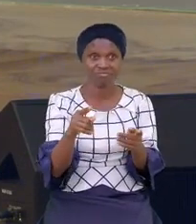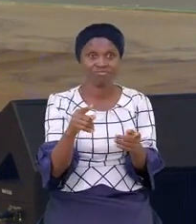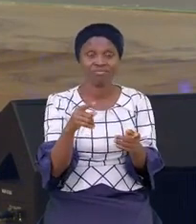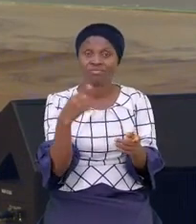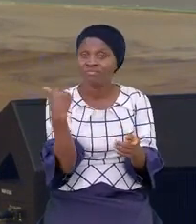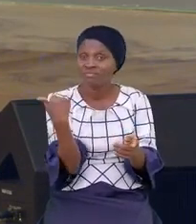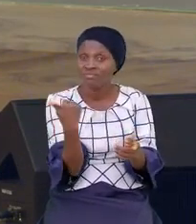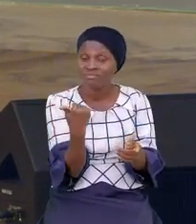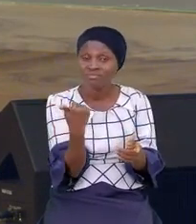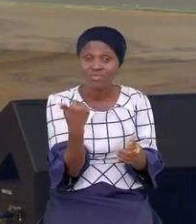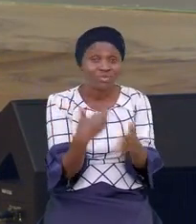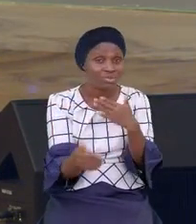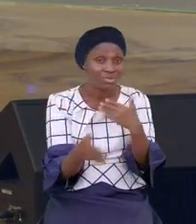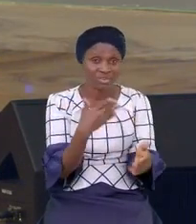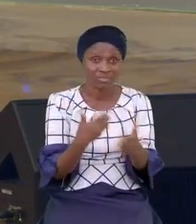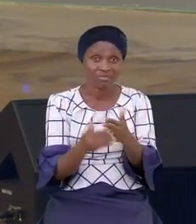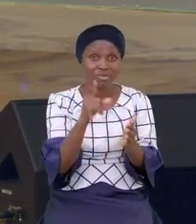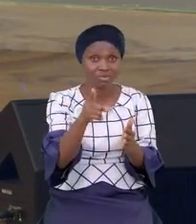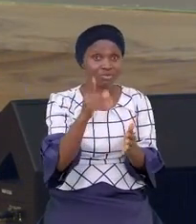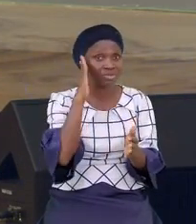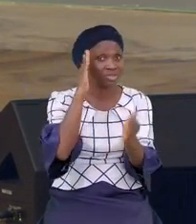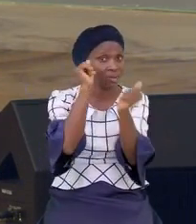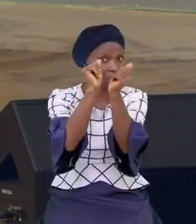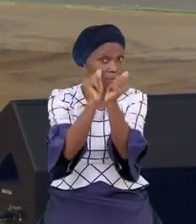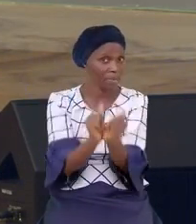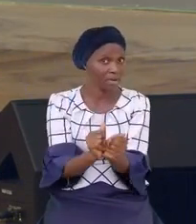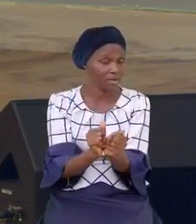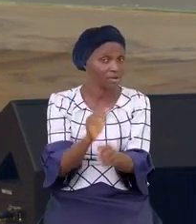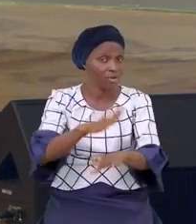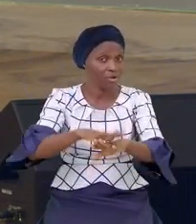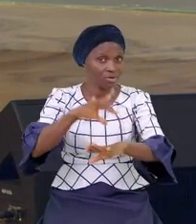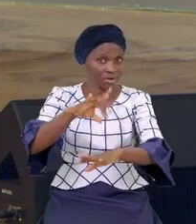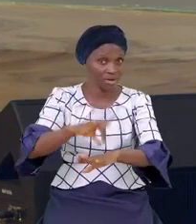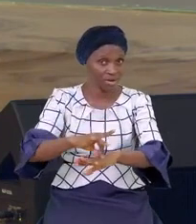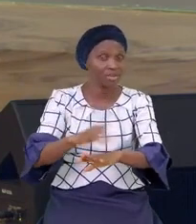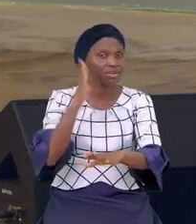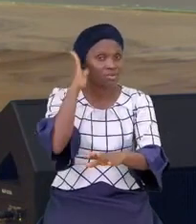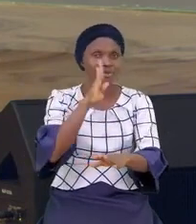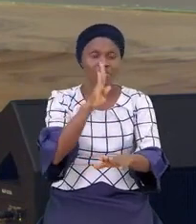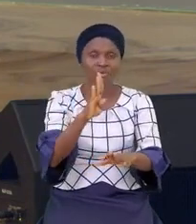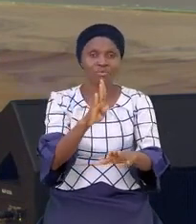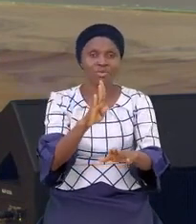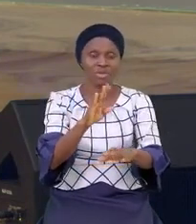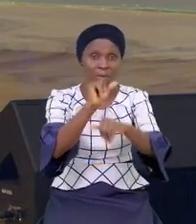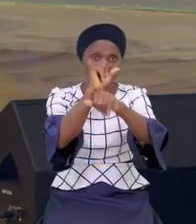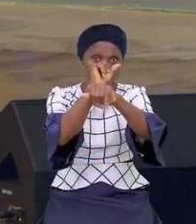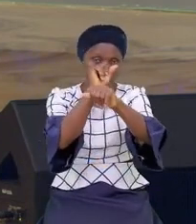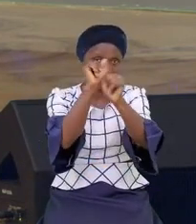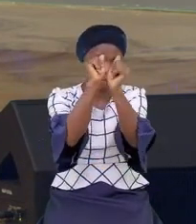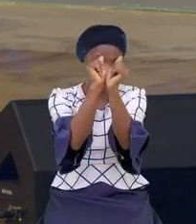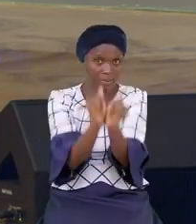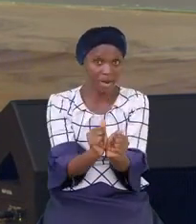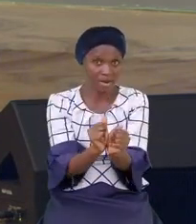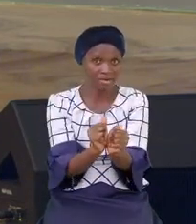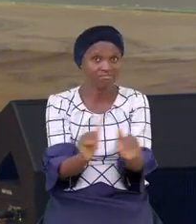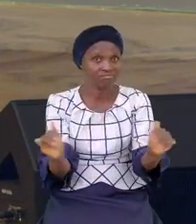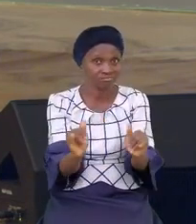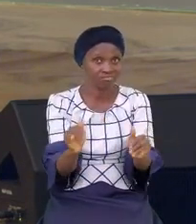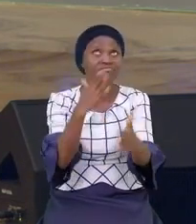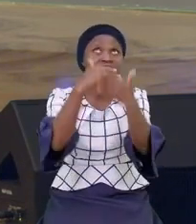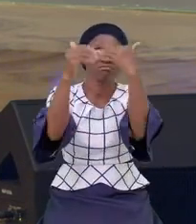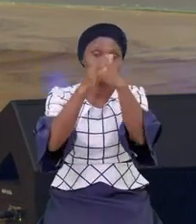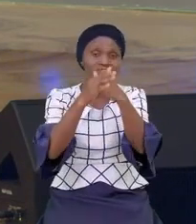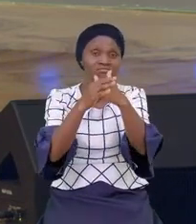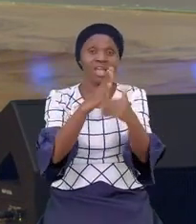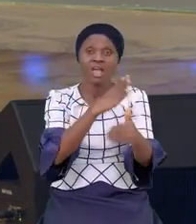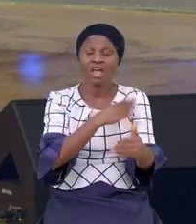whatsoever ye shall bind on earth shall be bound in heaven. And